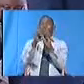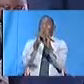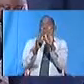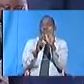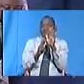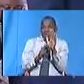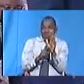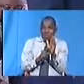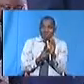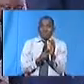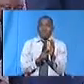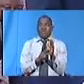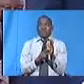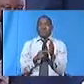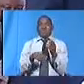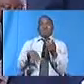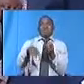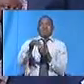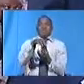irregularity?